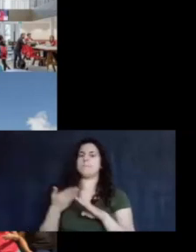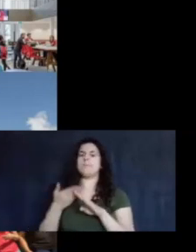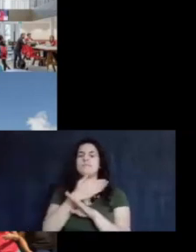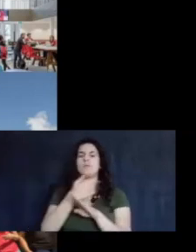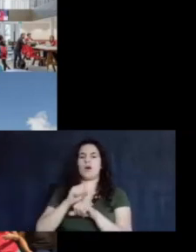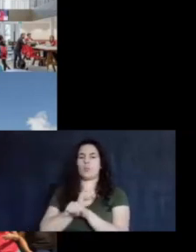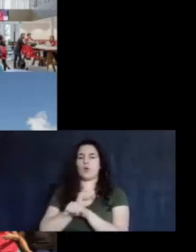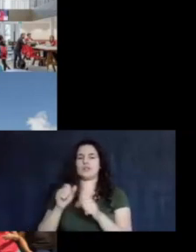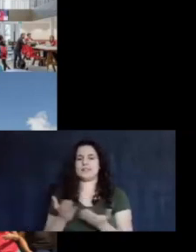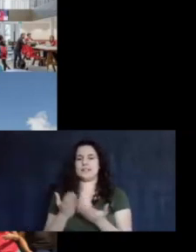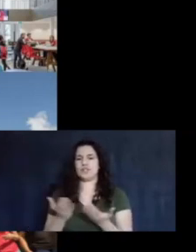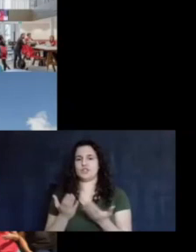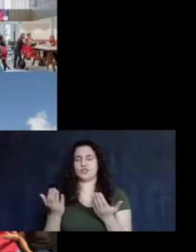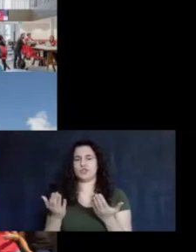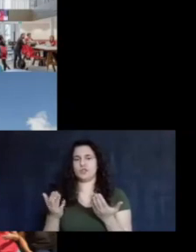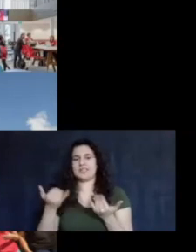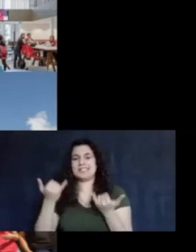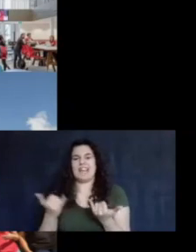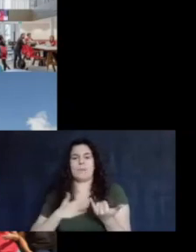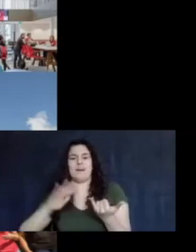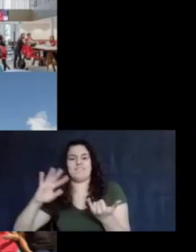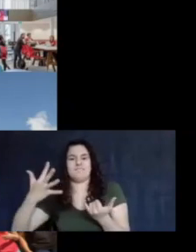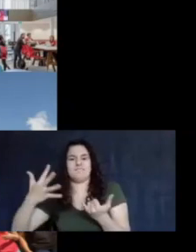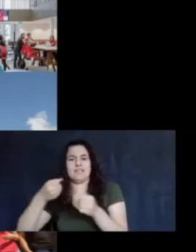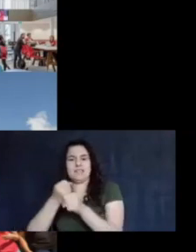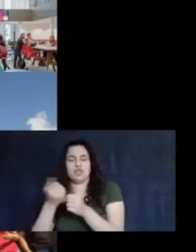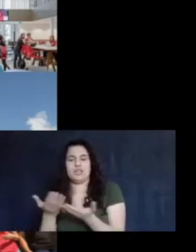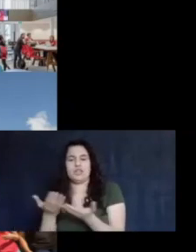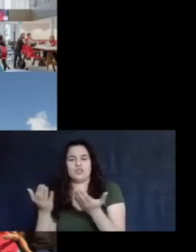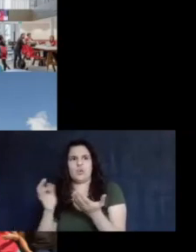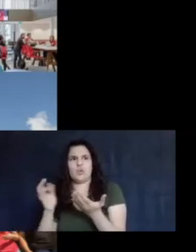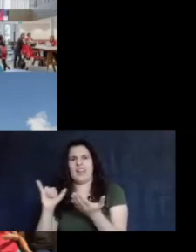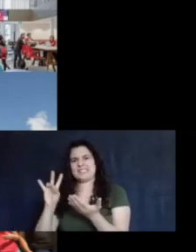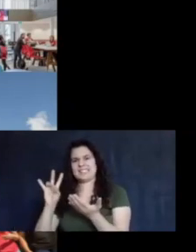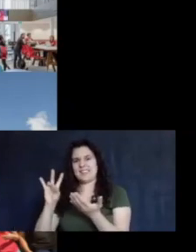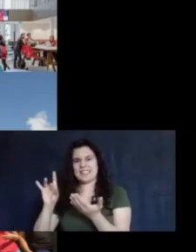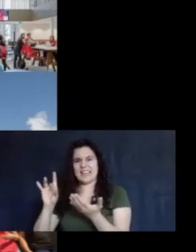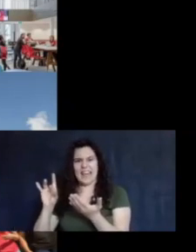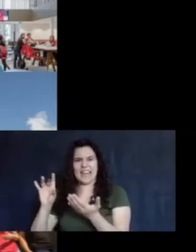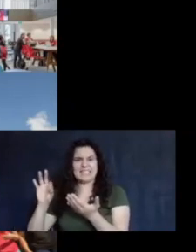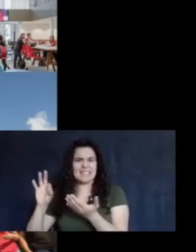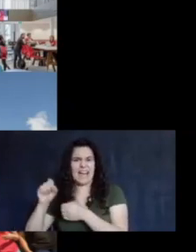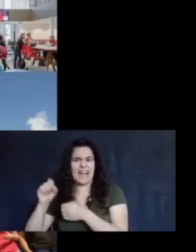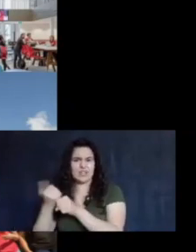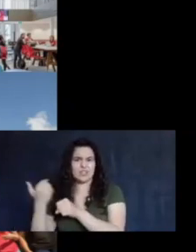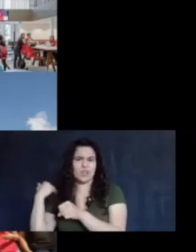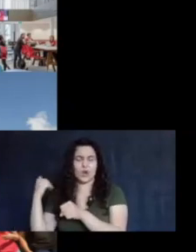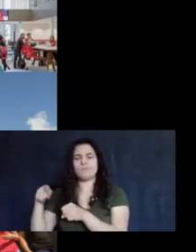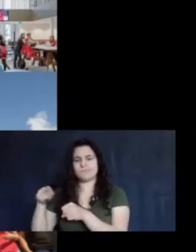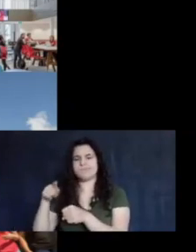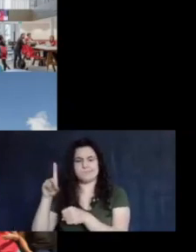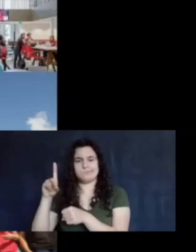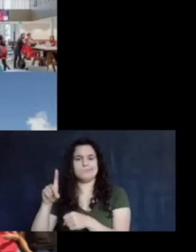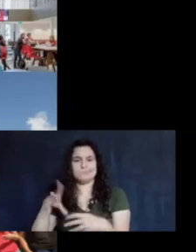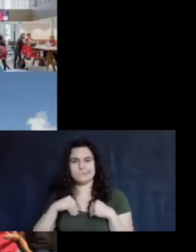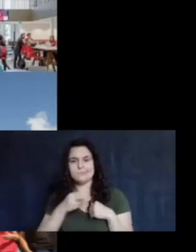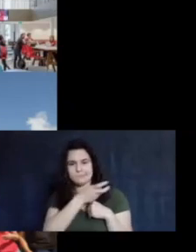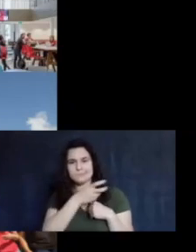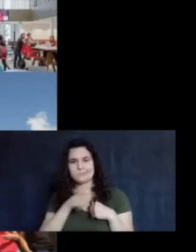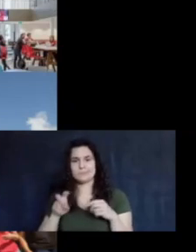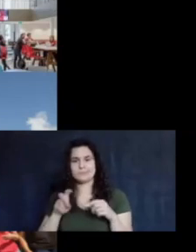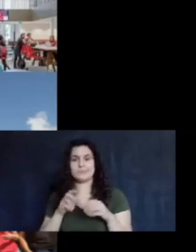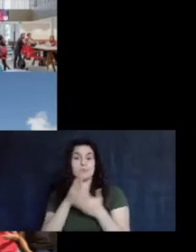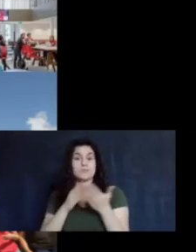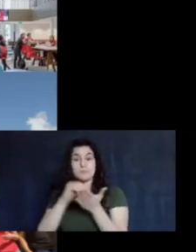again, I'm moving into my fifth year. So 7, 8, 9 years ago, that was the practice. So there are students out there